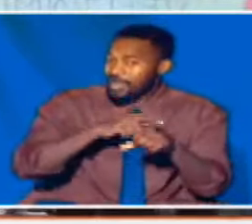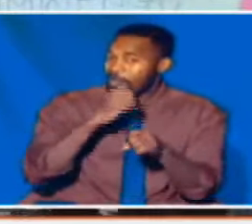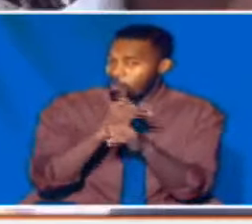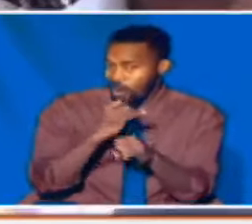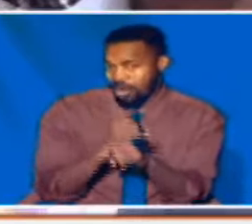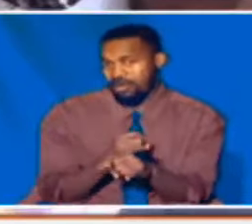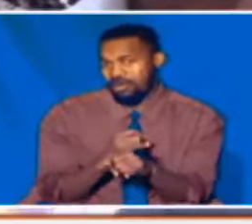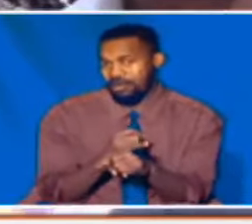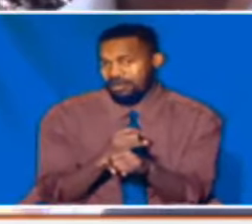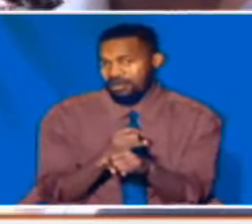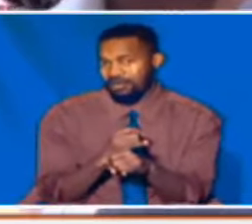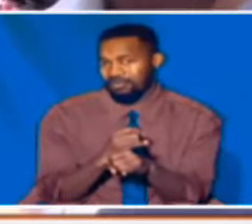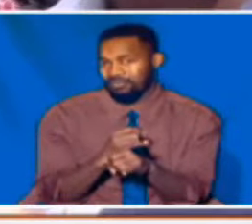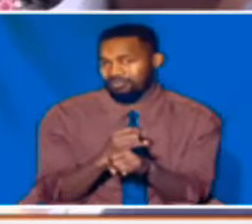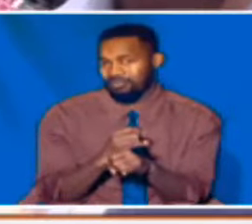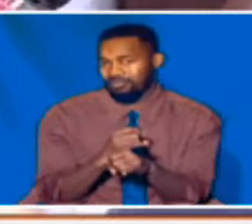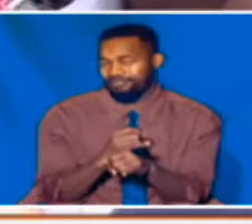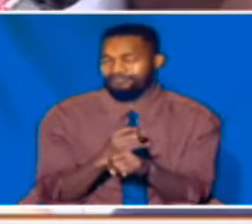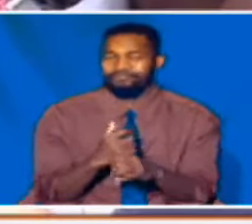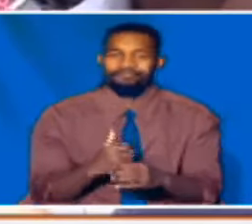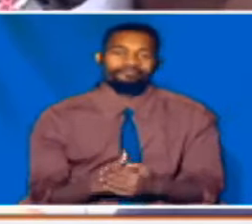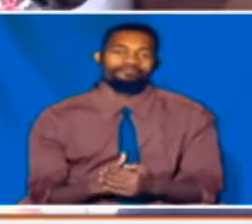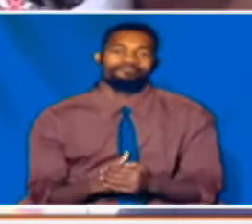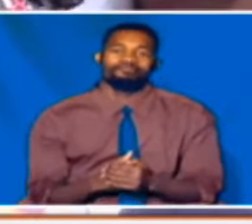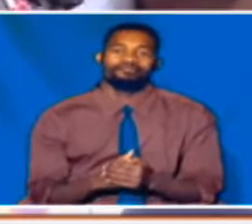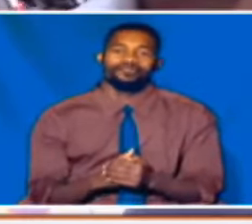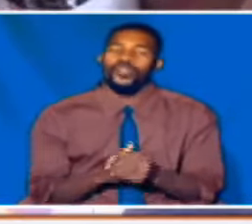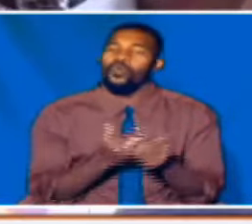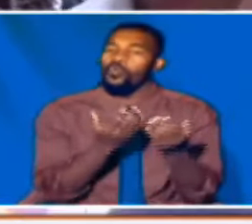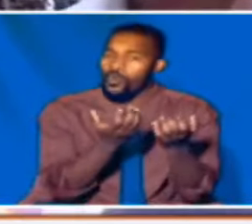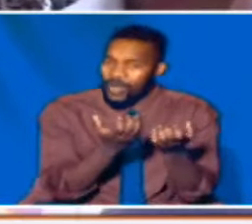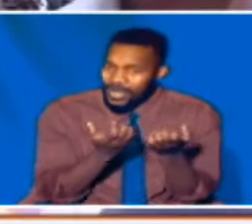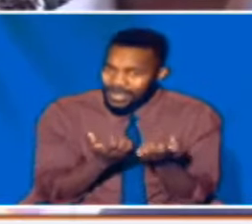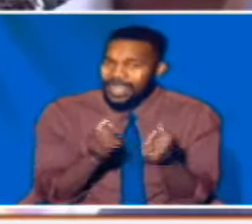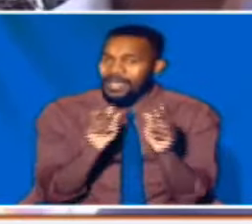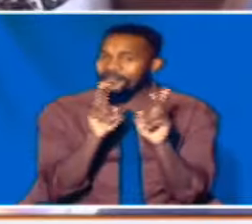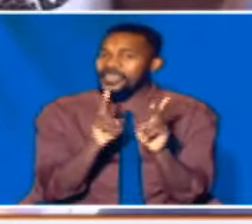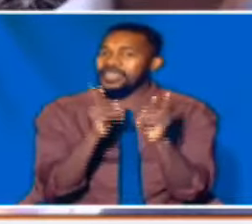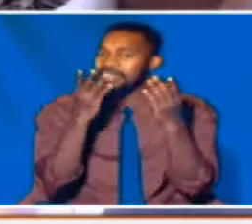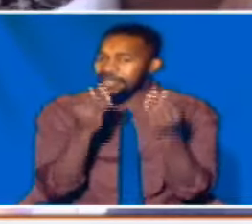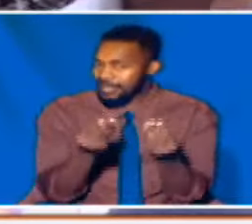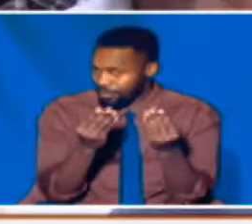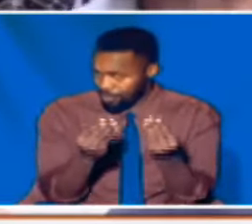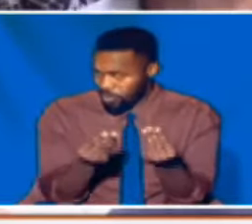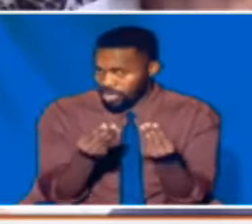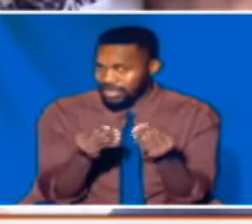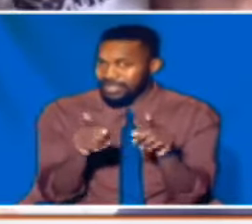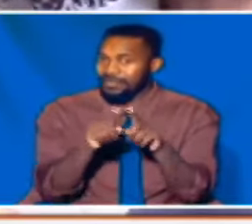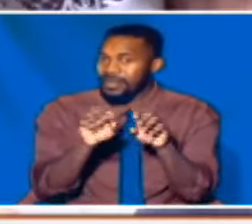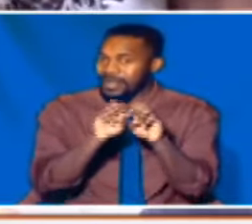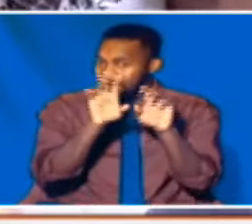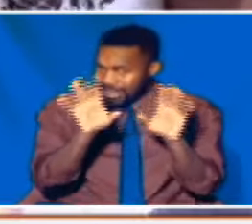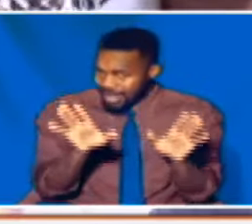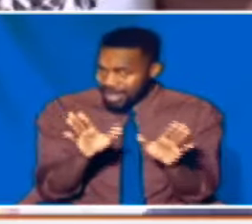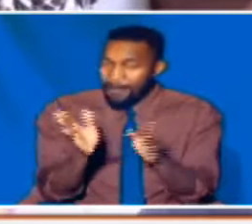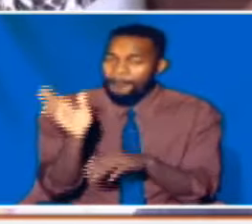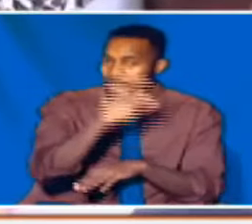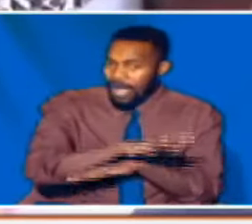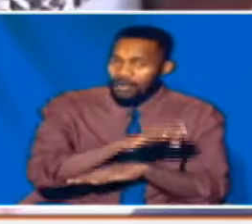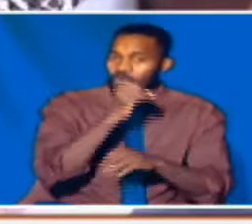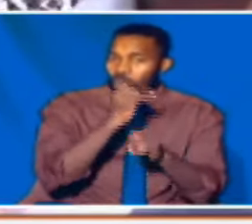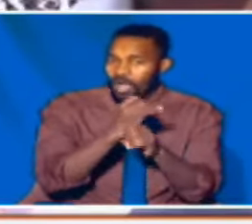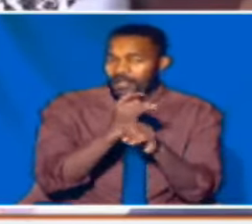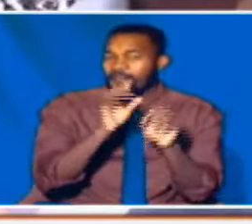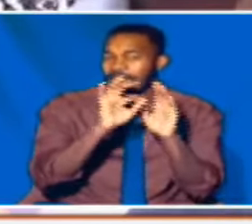status. What we are asking the TSC is that we need a very simple and very basic return to work formula, which is